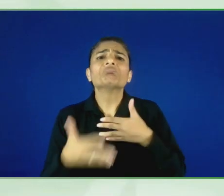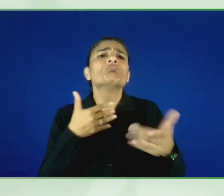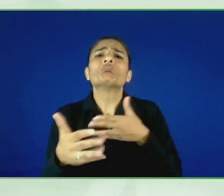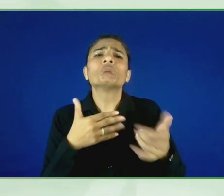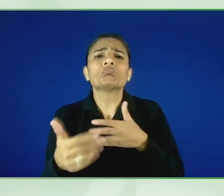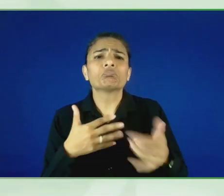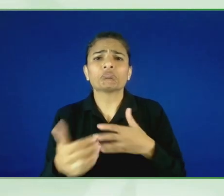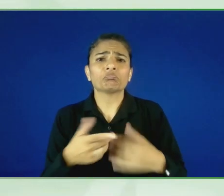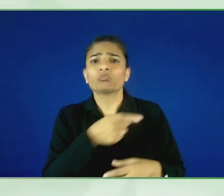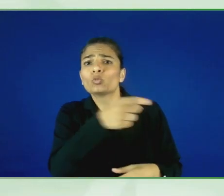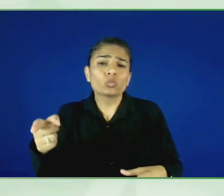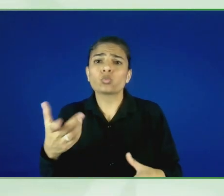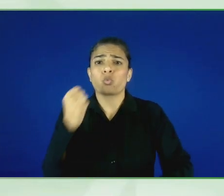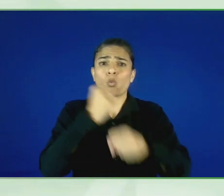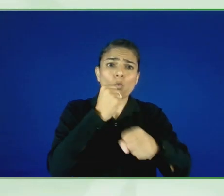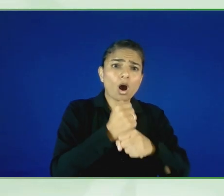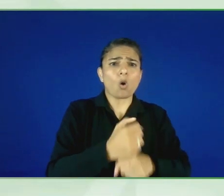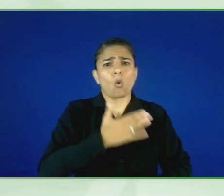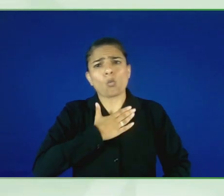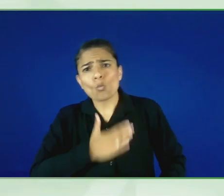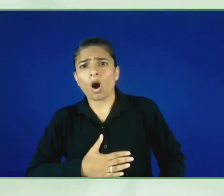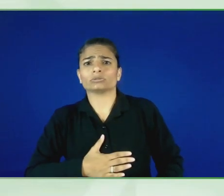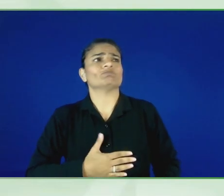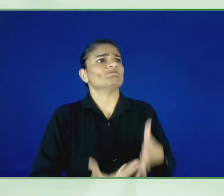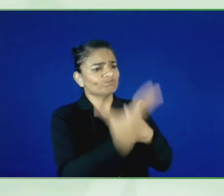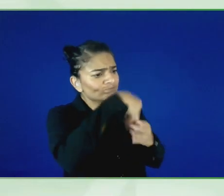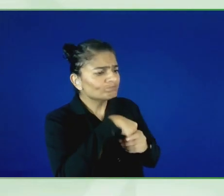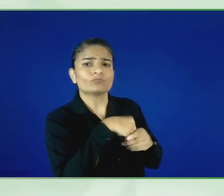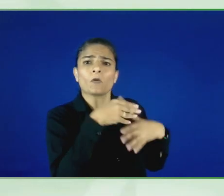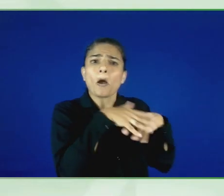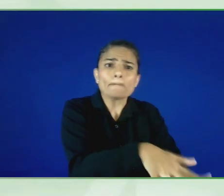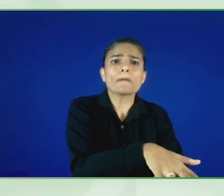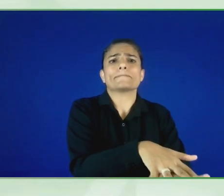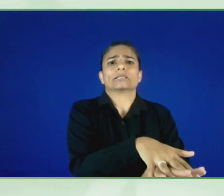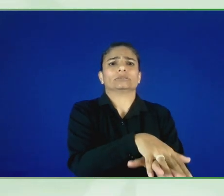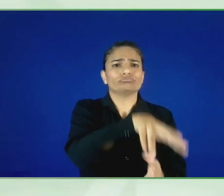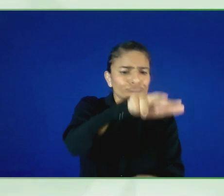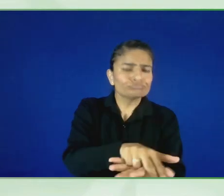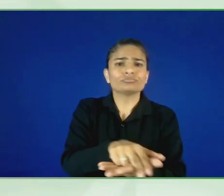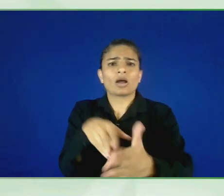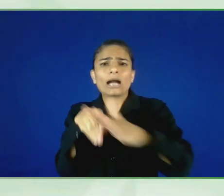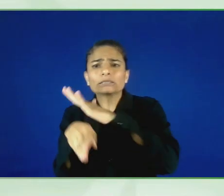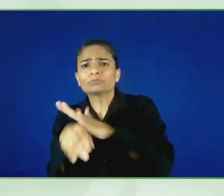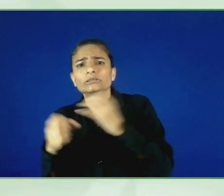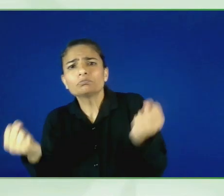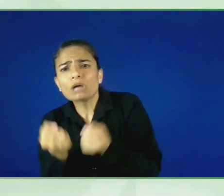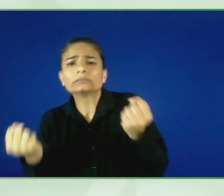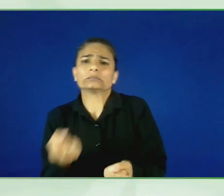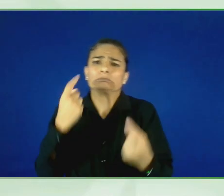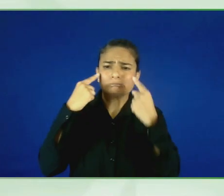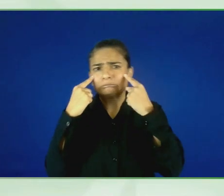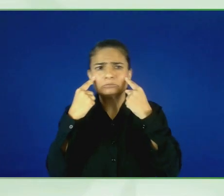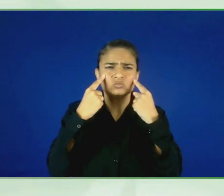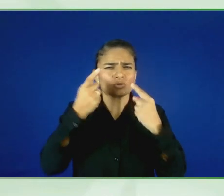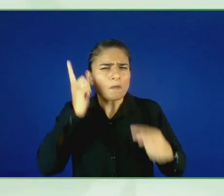sort of shape or form. So to begin with, we really focused on key business